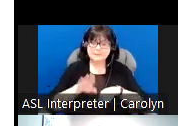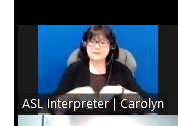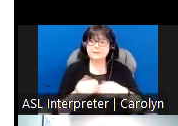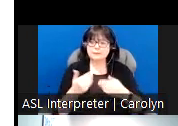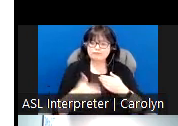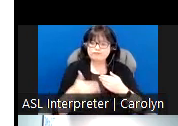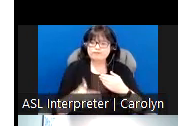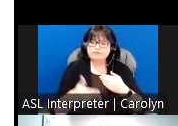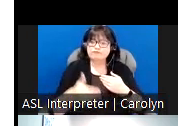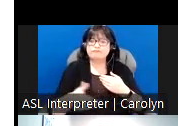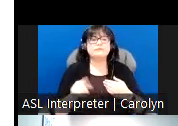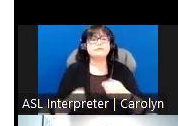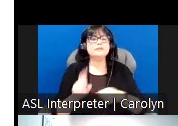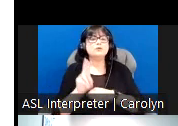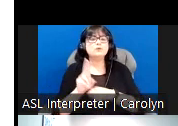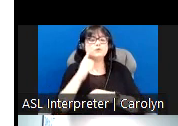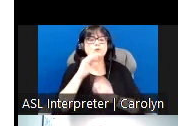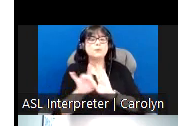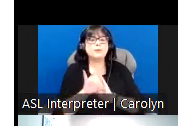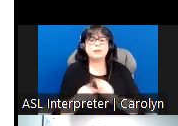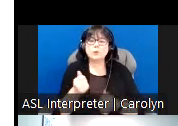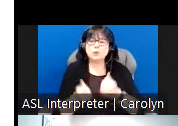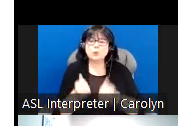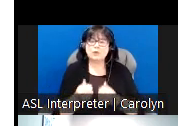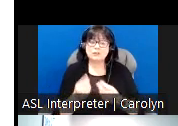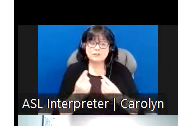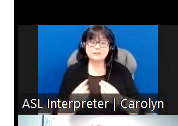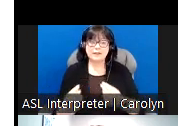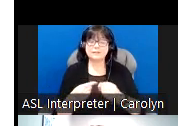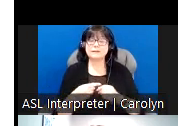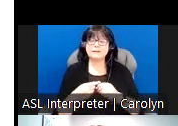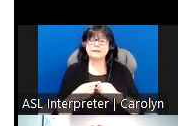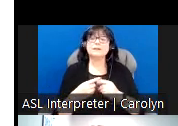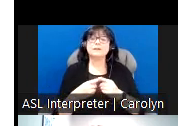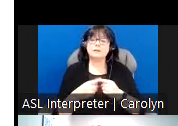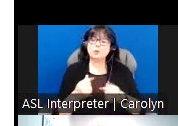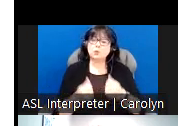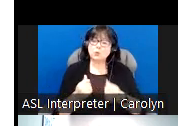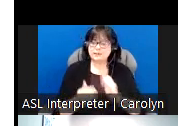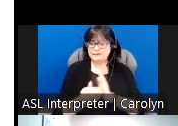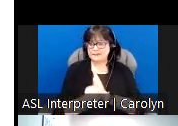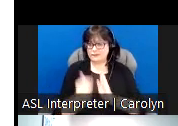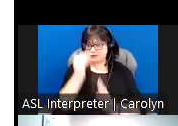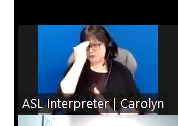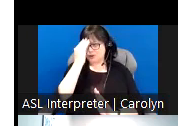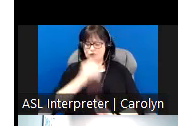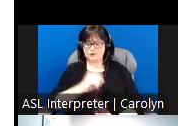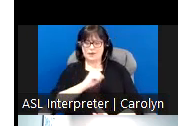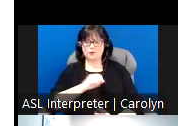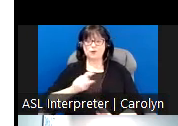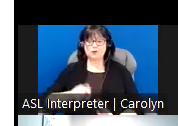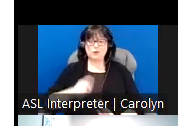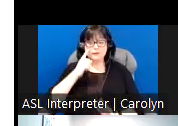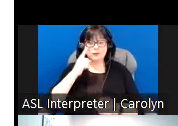then identifying the skills, knowledge, and attitudes that are required for successful completion of that task. So if you switch